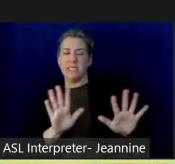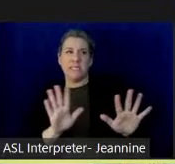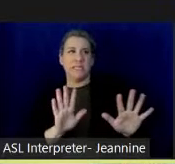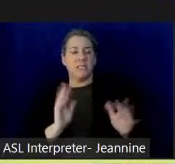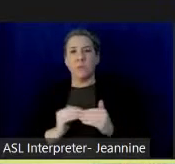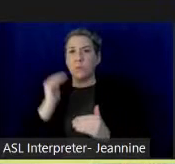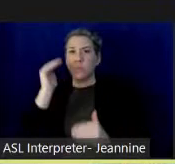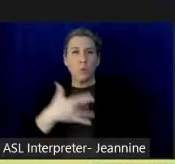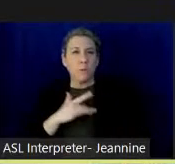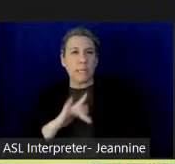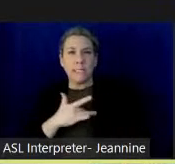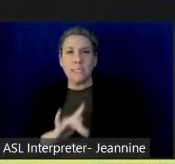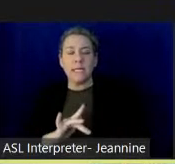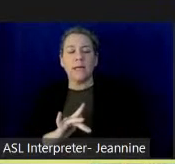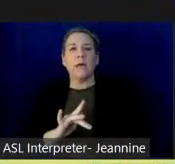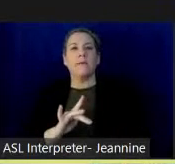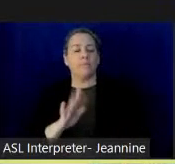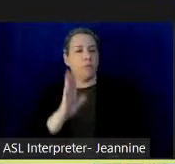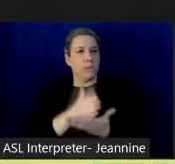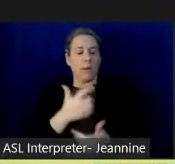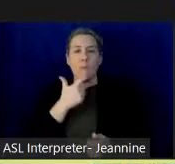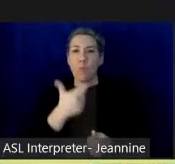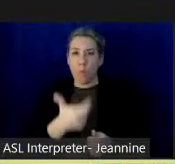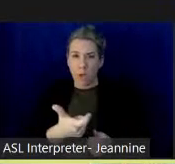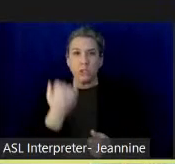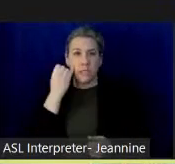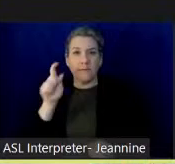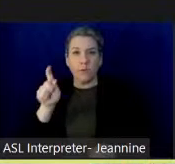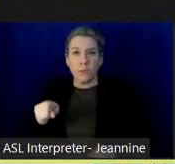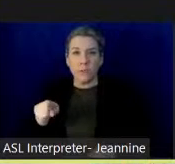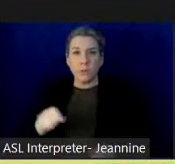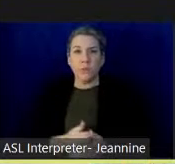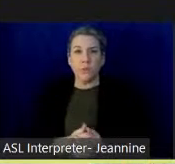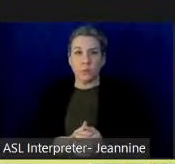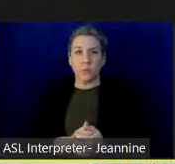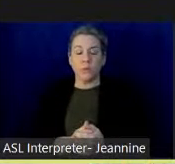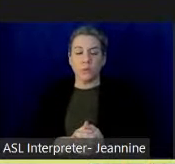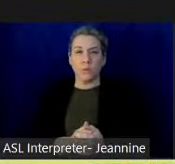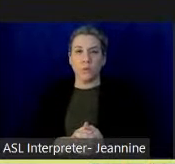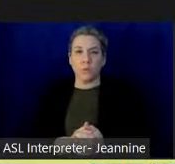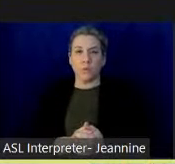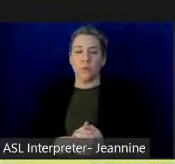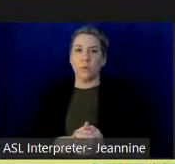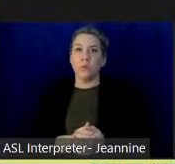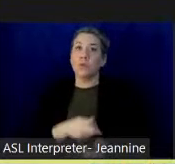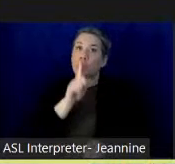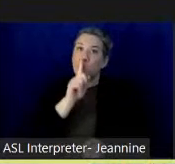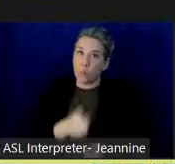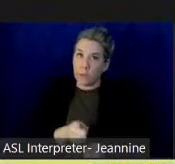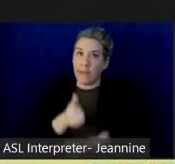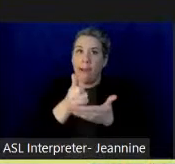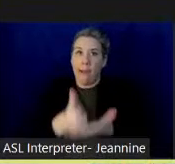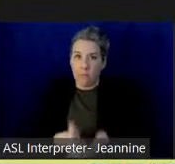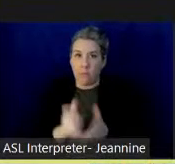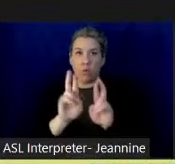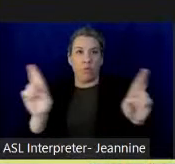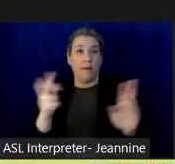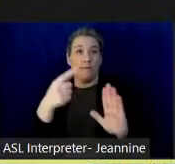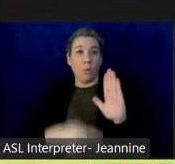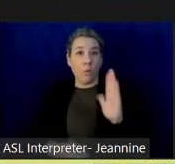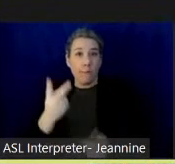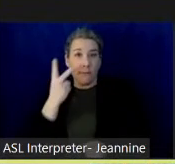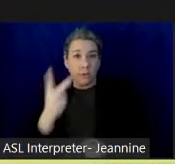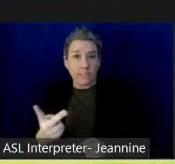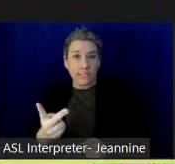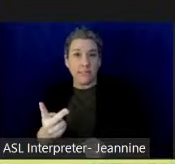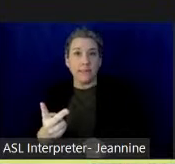free to stop viewing if you need to. But in order to realistically prepare you for what you may encounter, I have